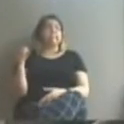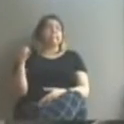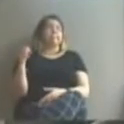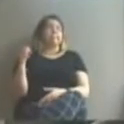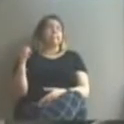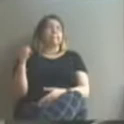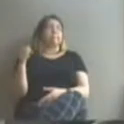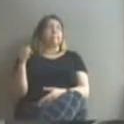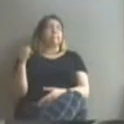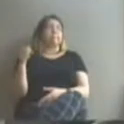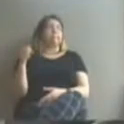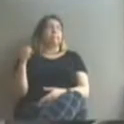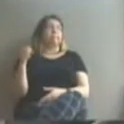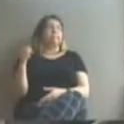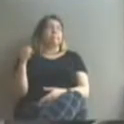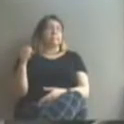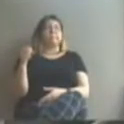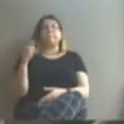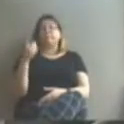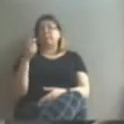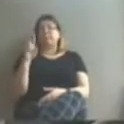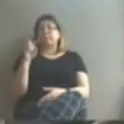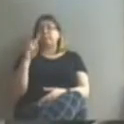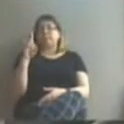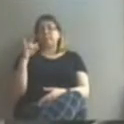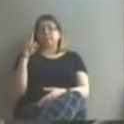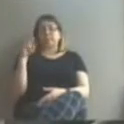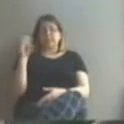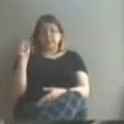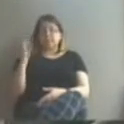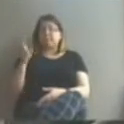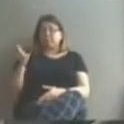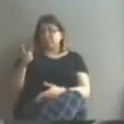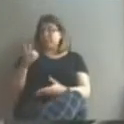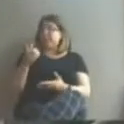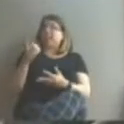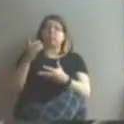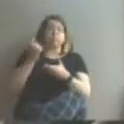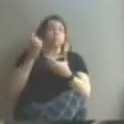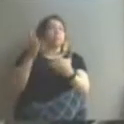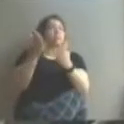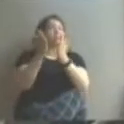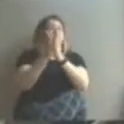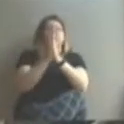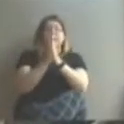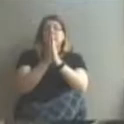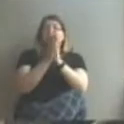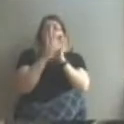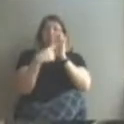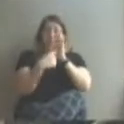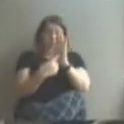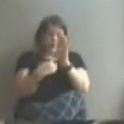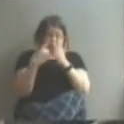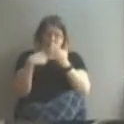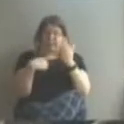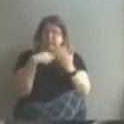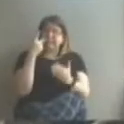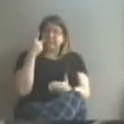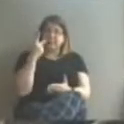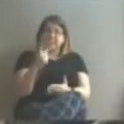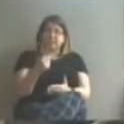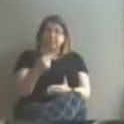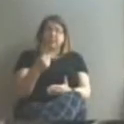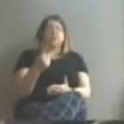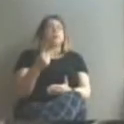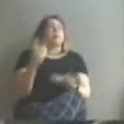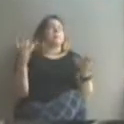Like, I'll just pull out like Dr. Zeitz. She had her requests in. They are reflected in what I see here.